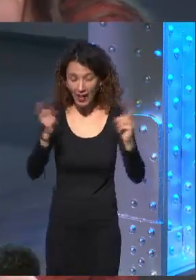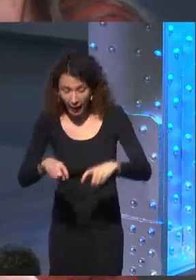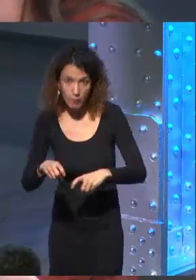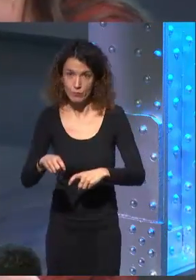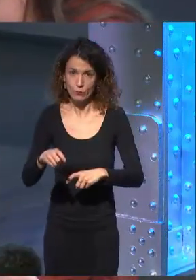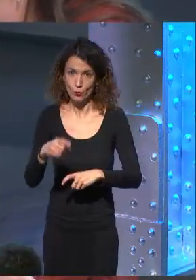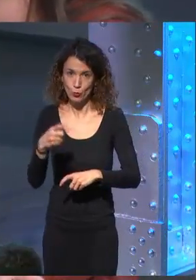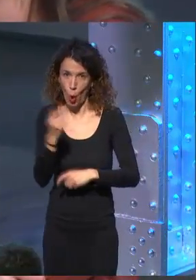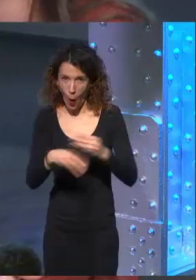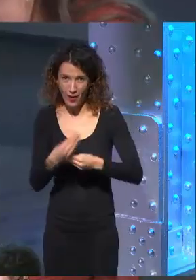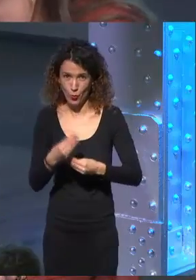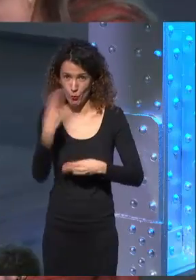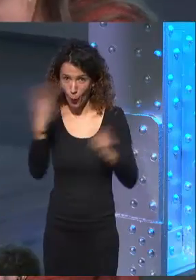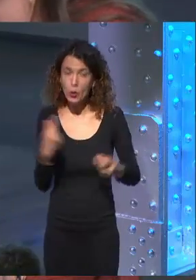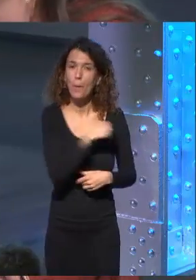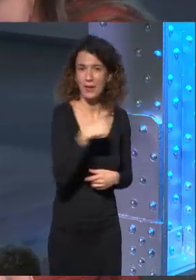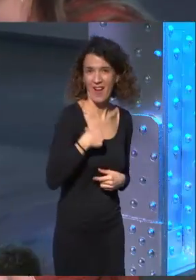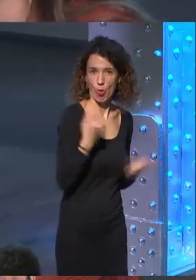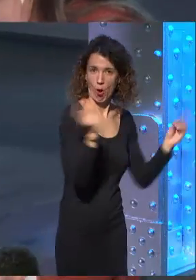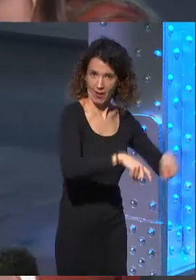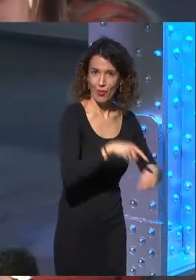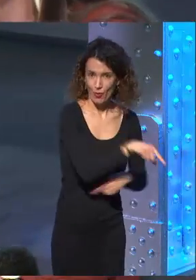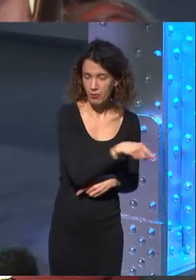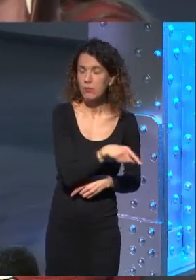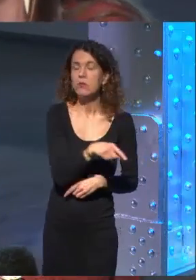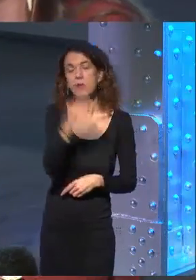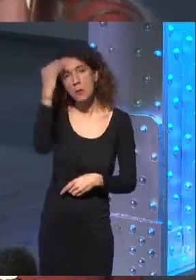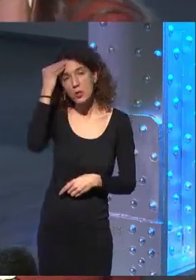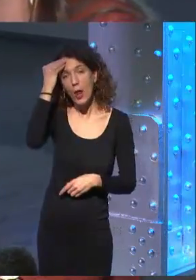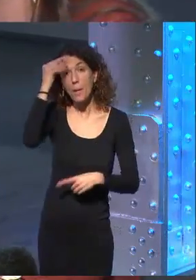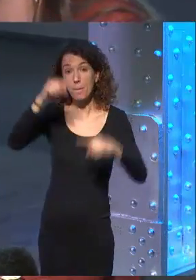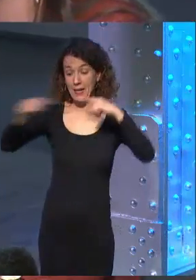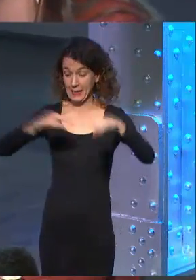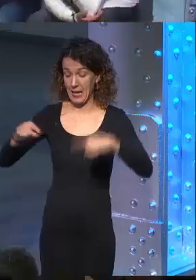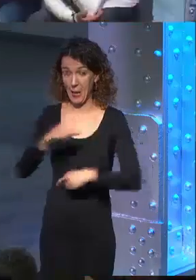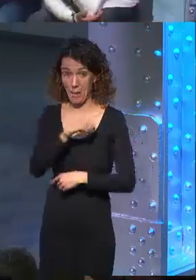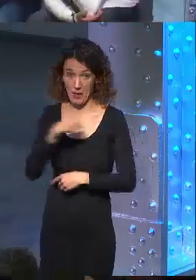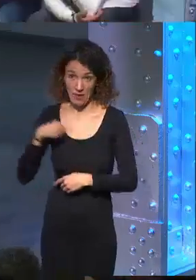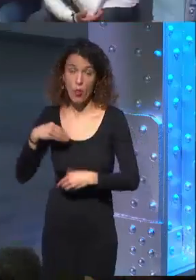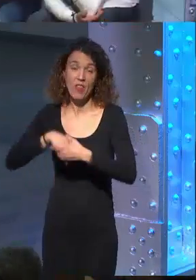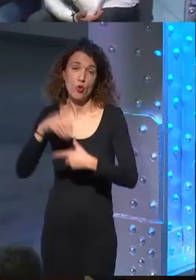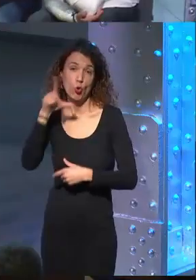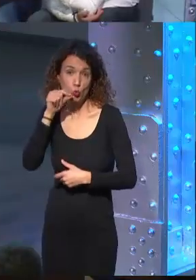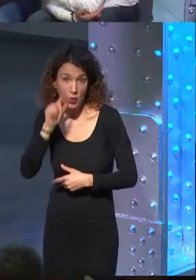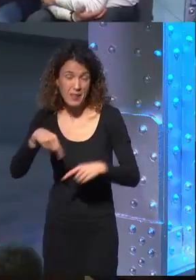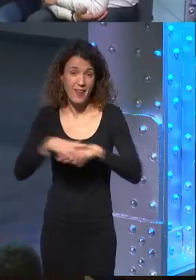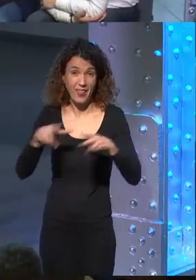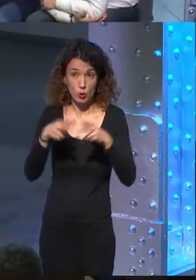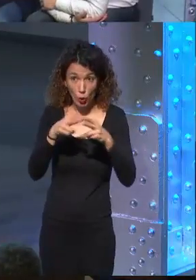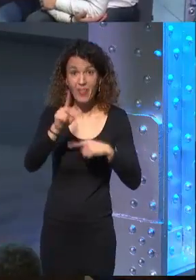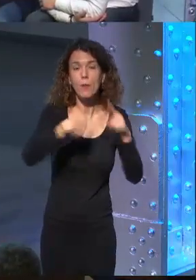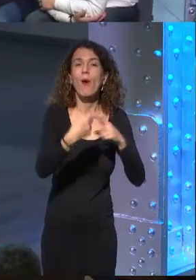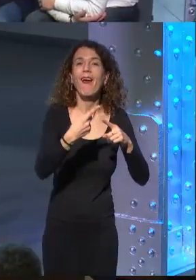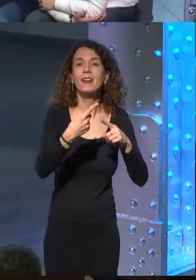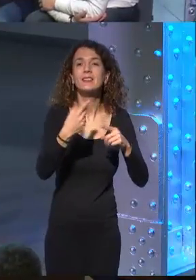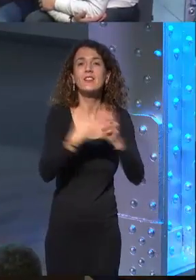in a picture about that you're going to hang out or whatever. You will do that through a private message. So for the ones of you that don't know that,